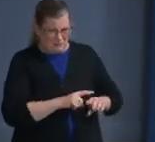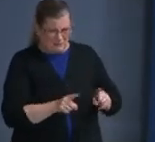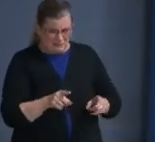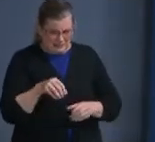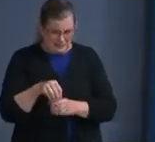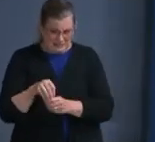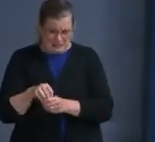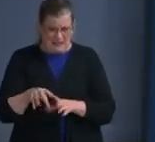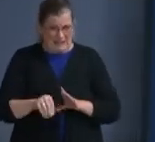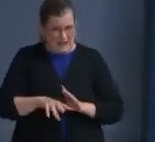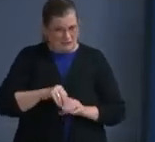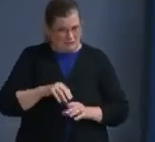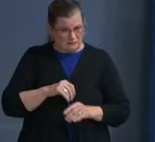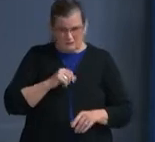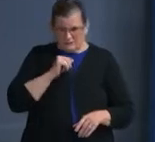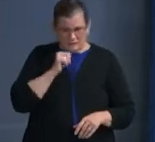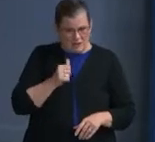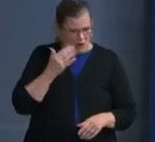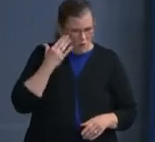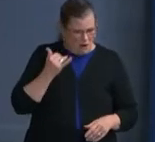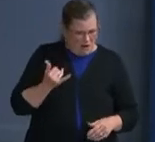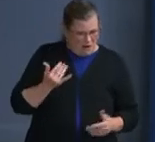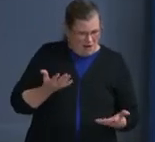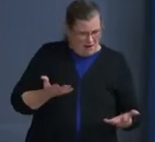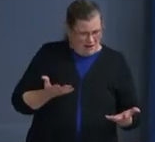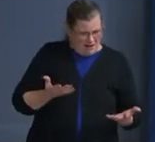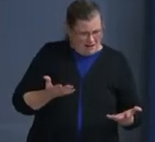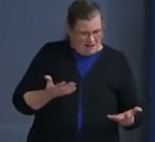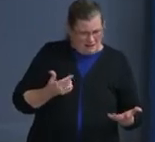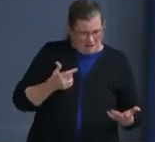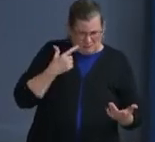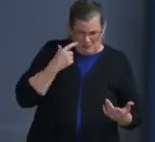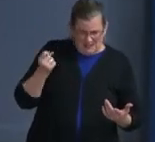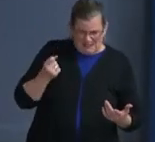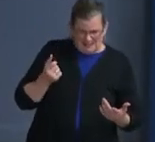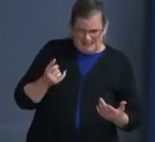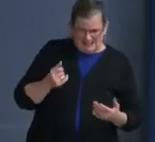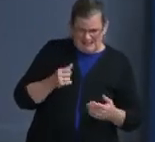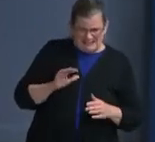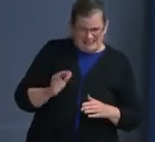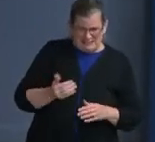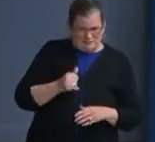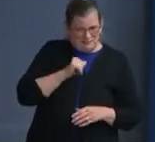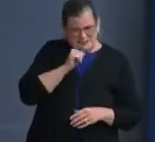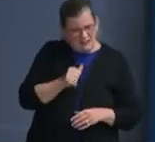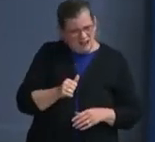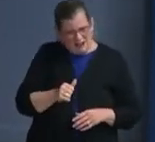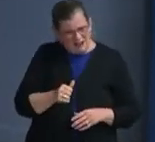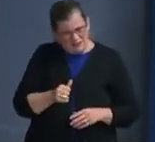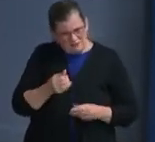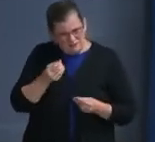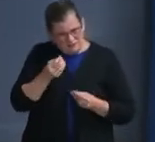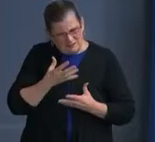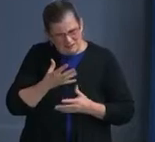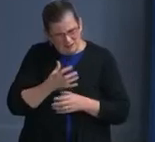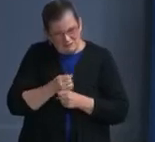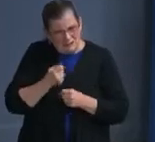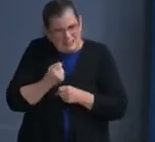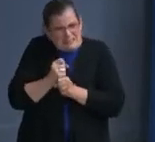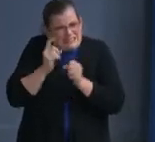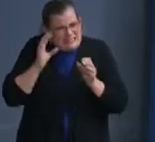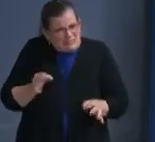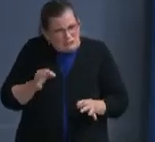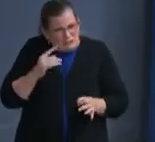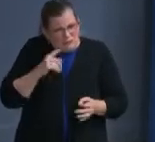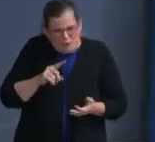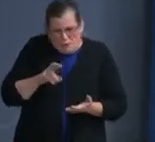dining? And if not, why? Because the distinction seems like it'd be helpful in informing any decisions about future rollbacks, and even